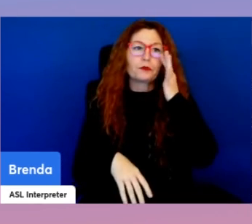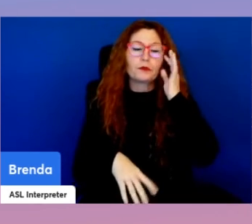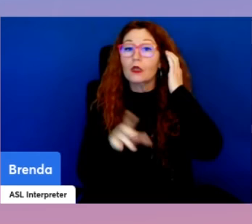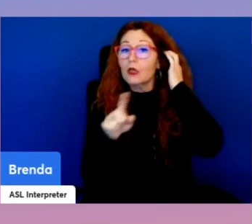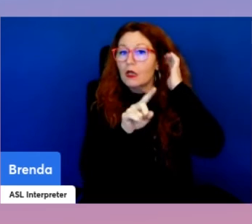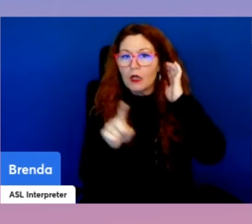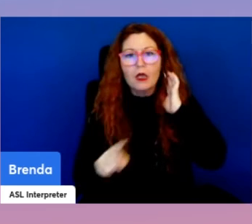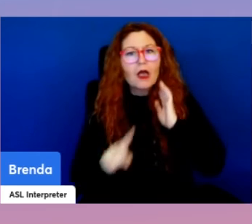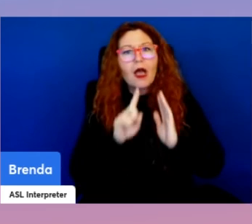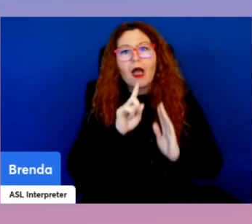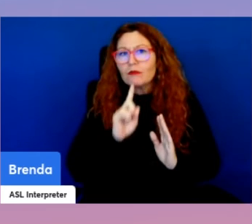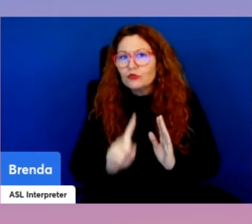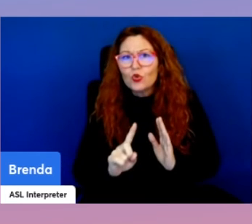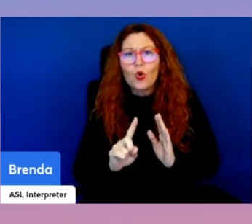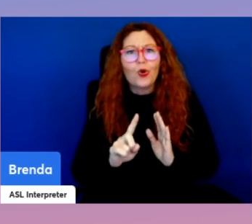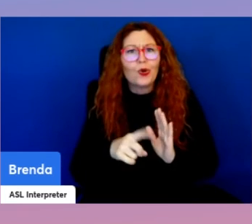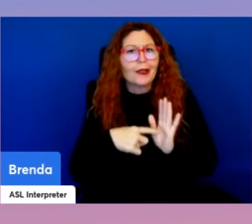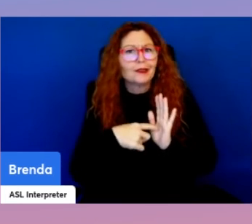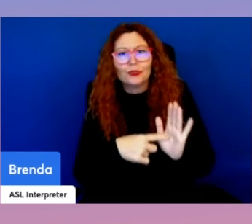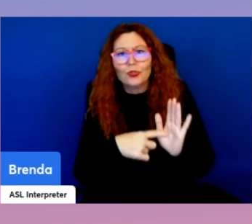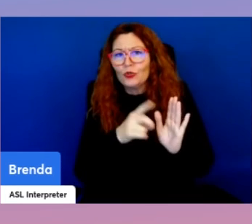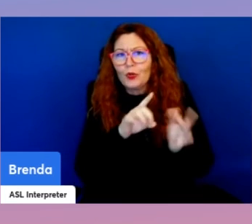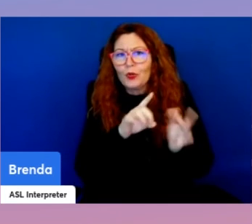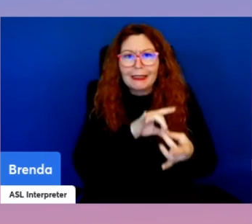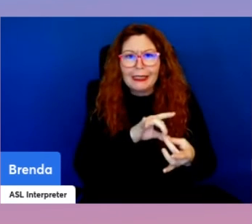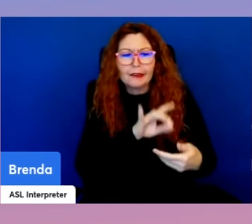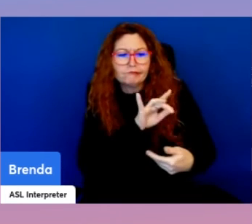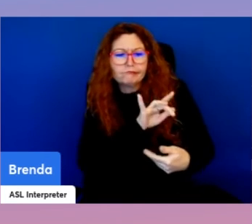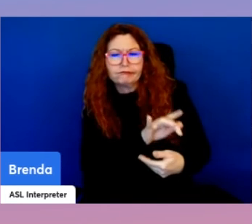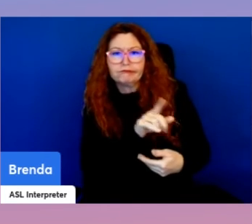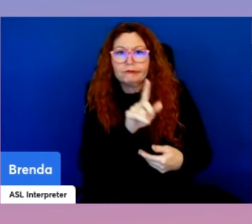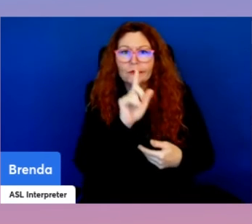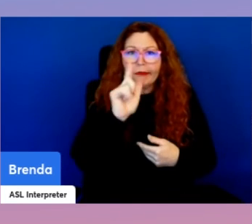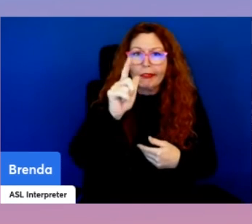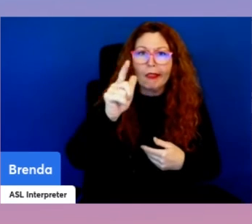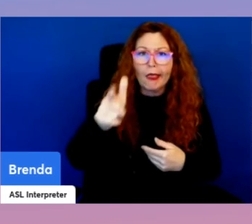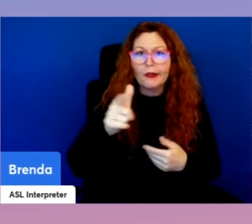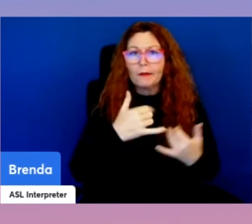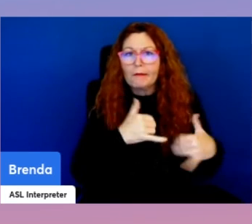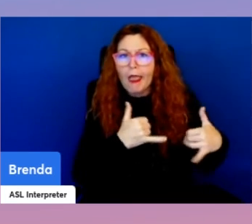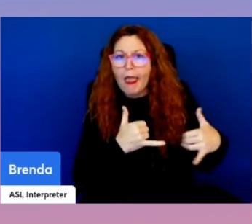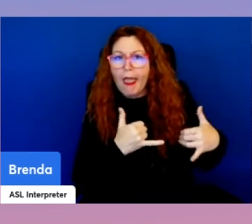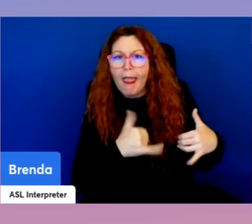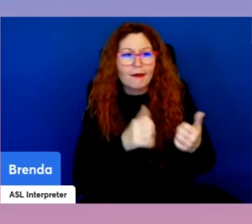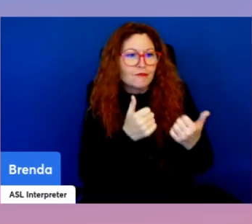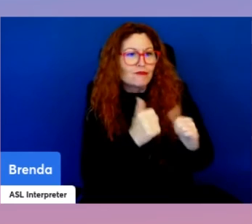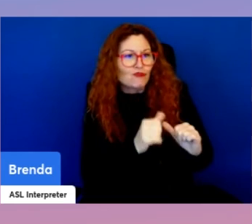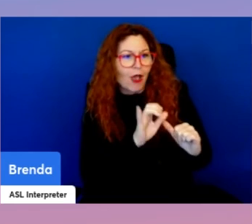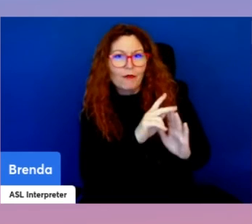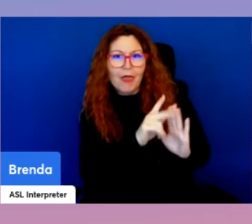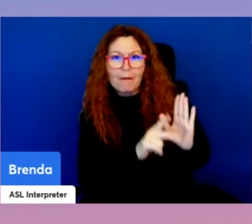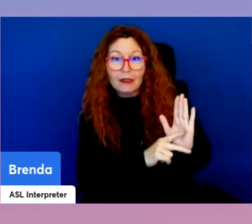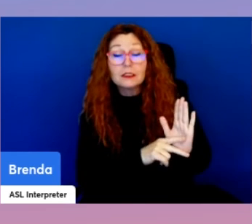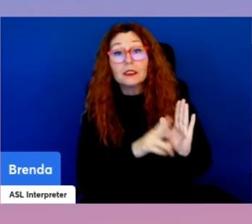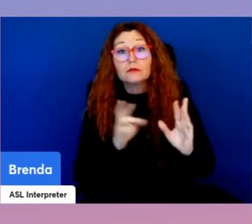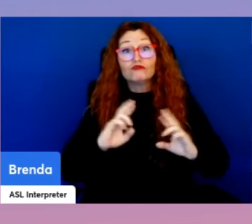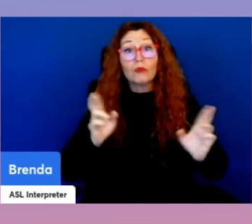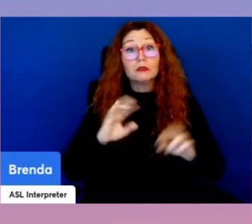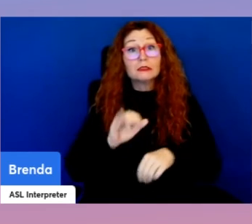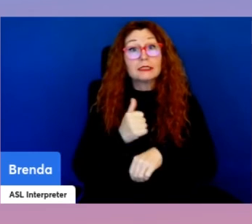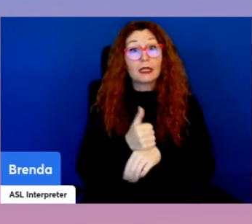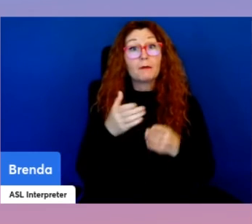or something like that if you're interested in trying this policy initiative out. It is in public preview.